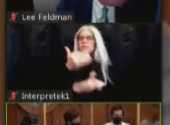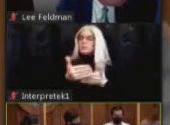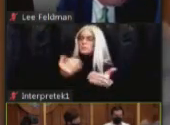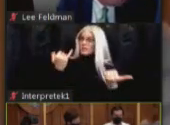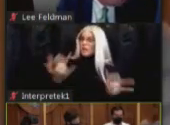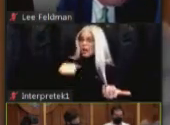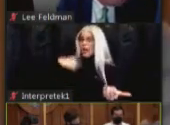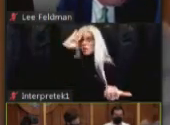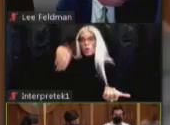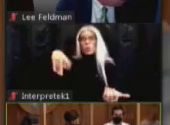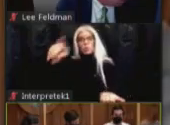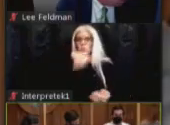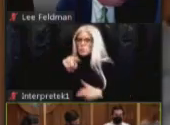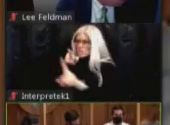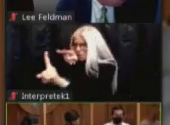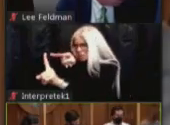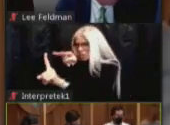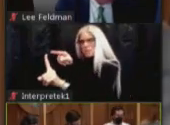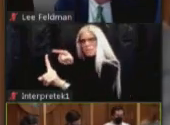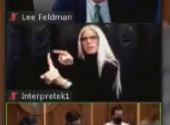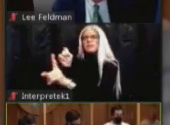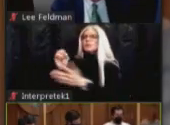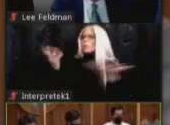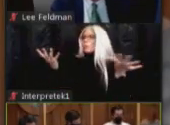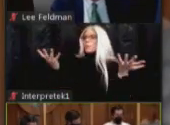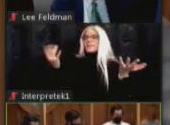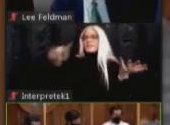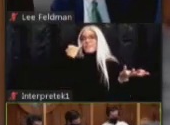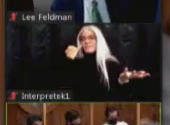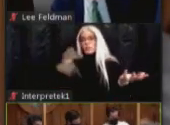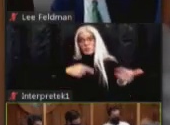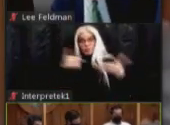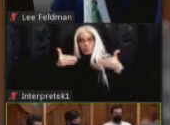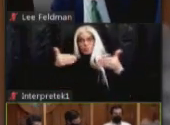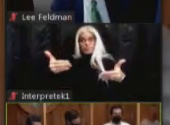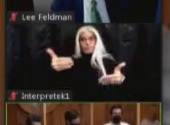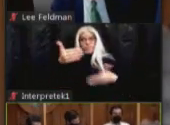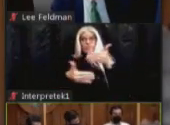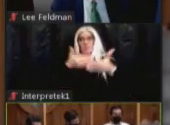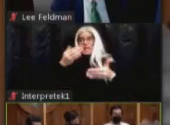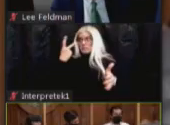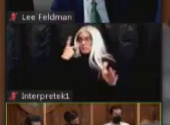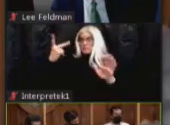on it. And so, if we do start seeing a change,